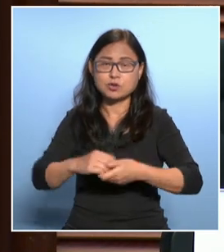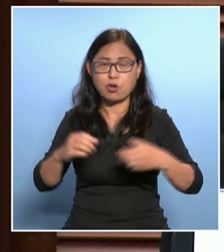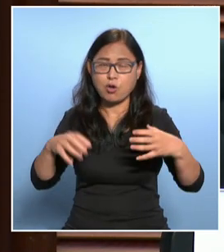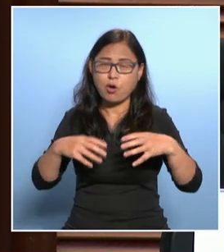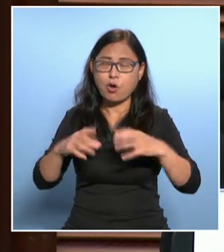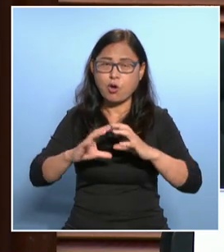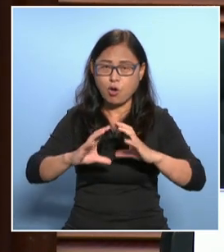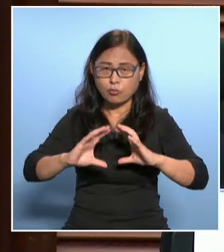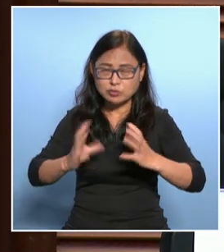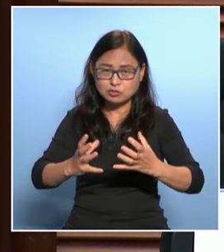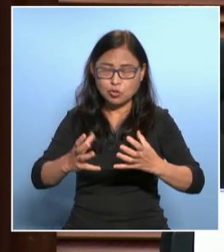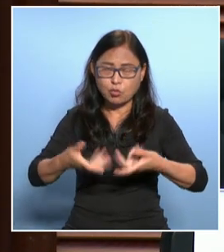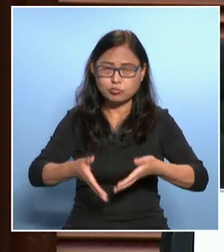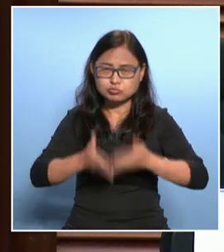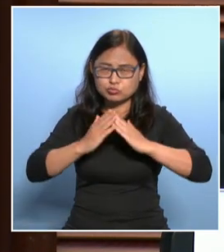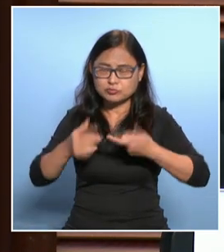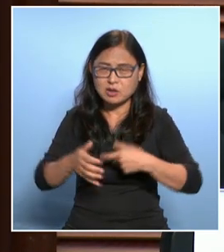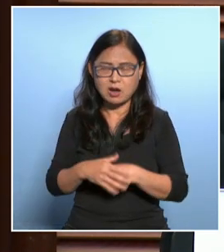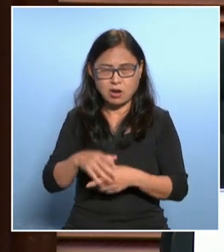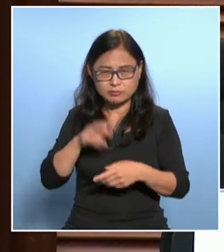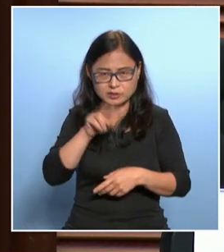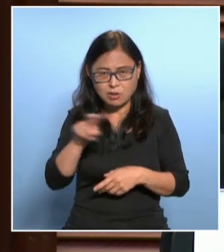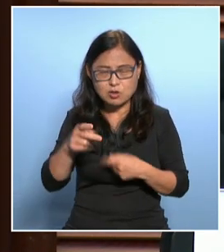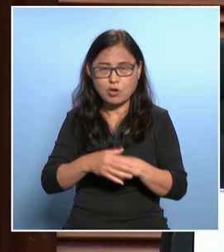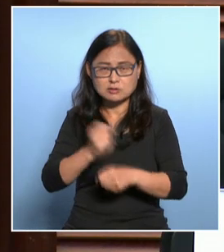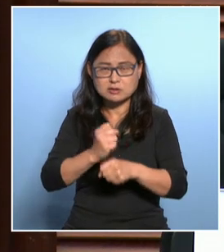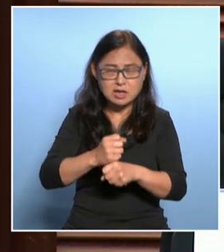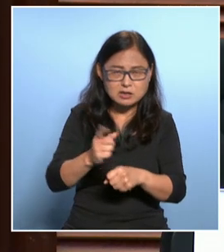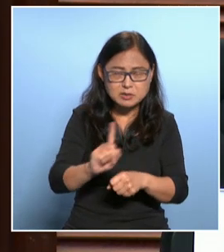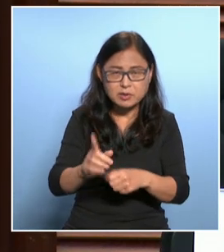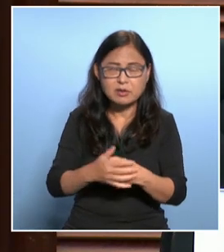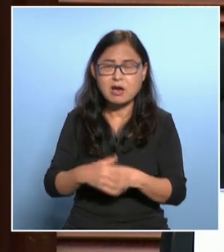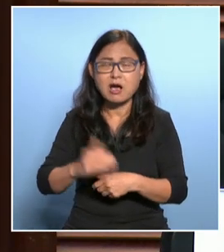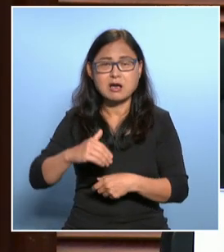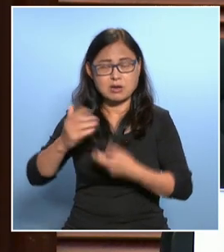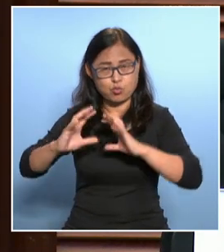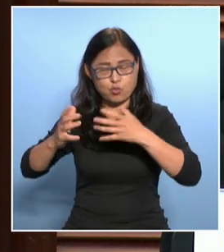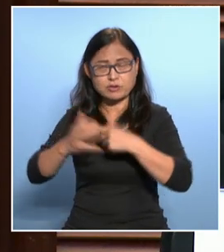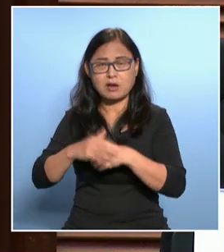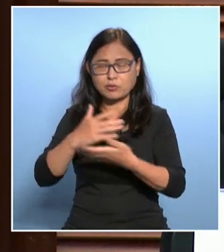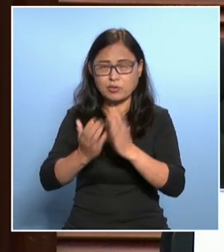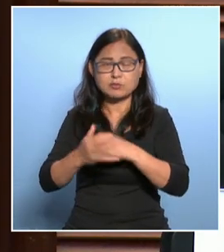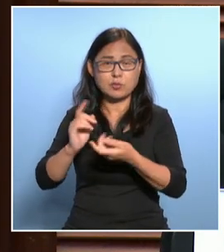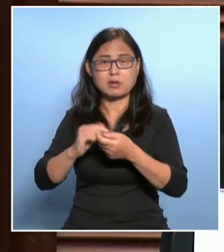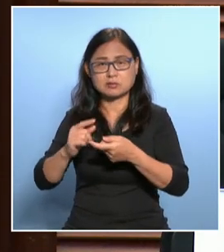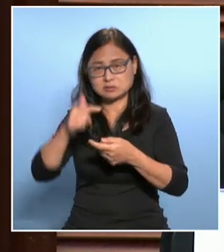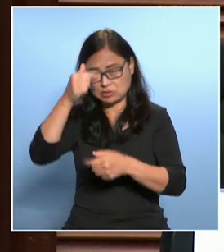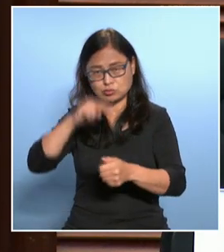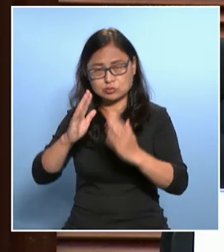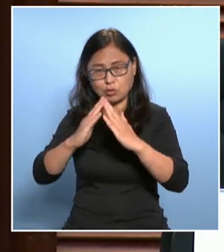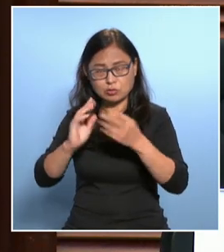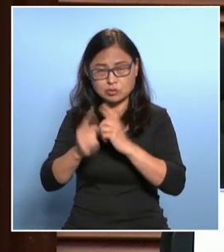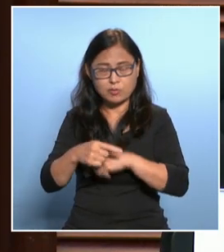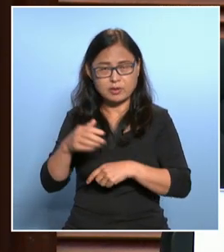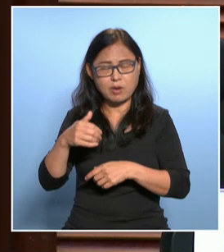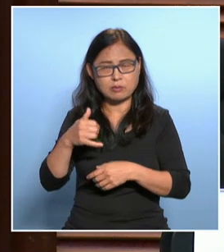responsible for enhancing the service quality. So there is a committee set up to monitor their